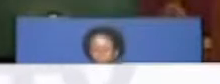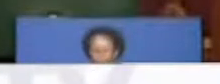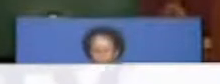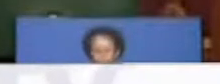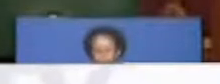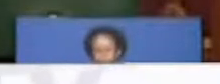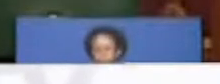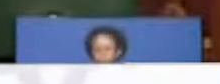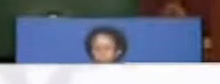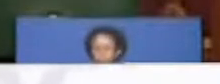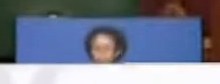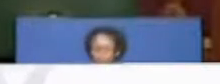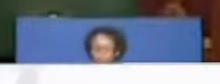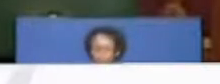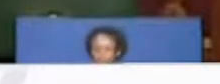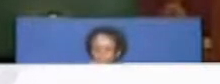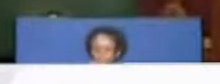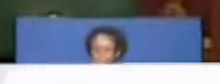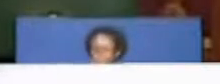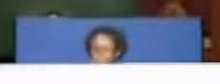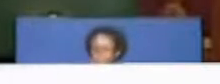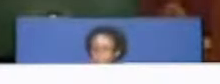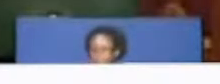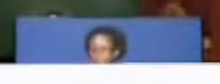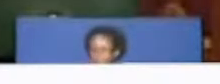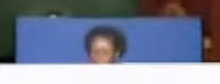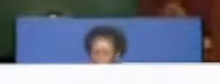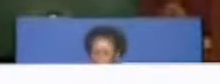order to improve cash flows for businesses.